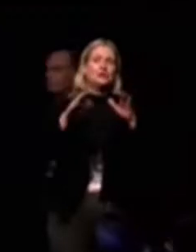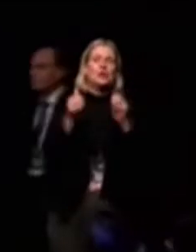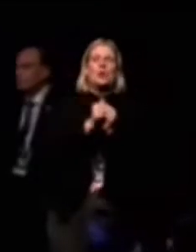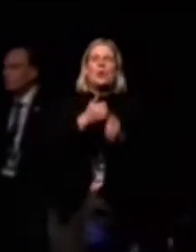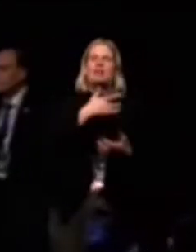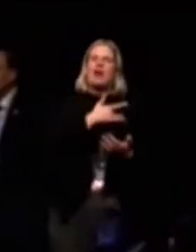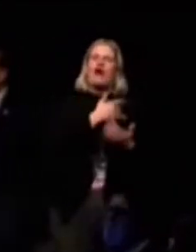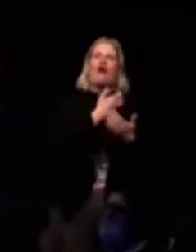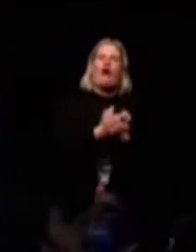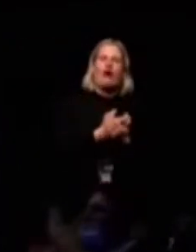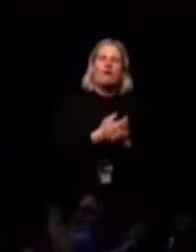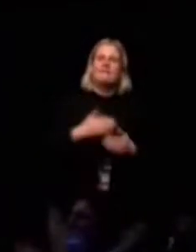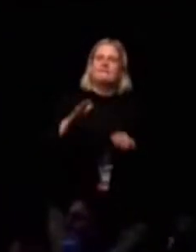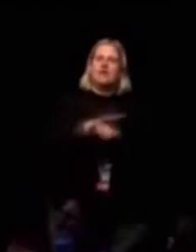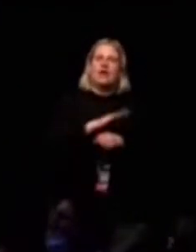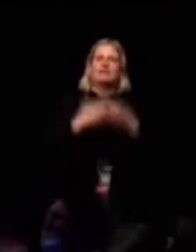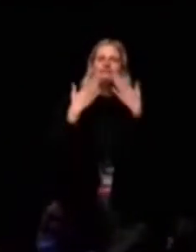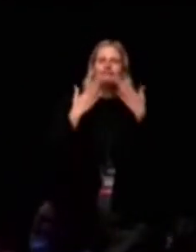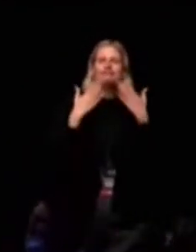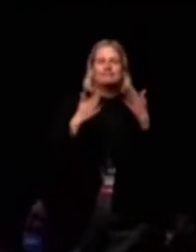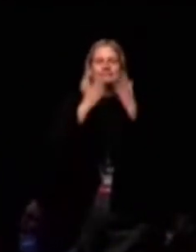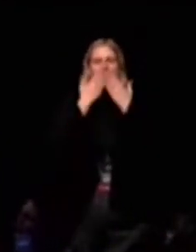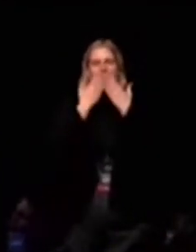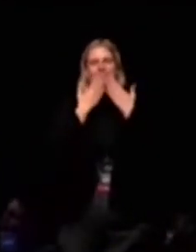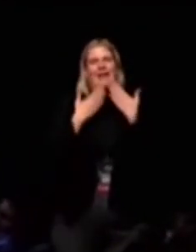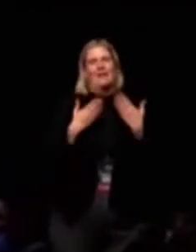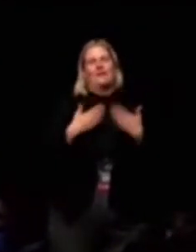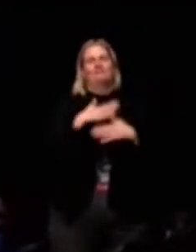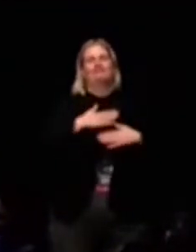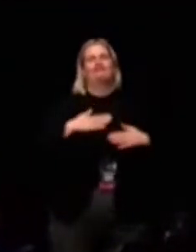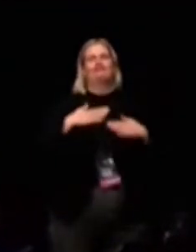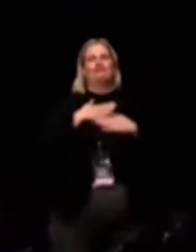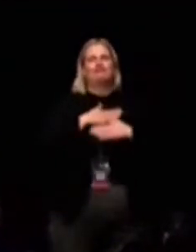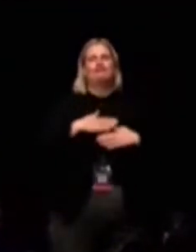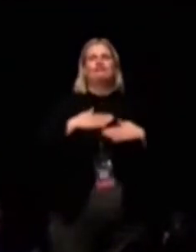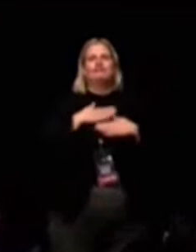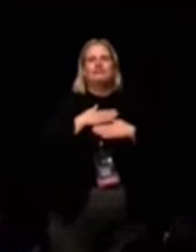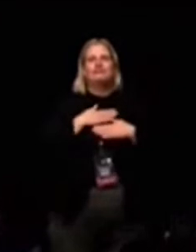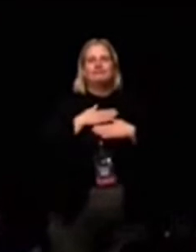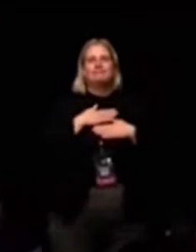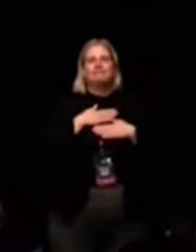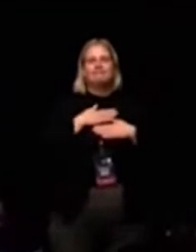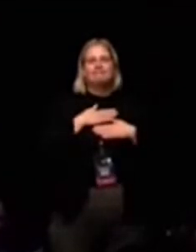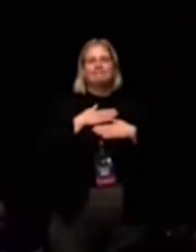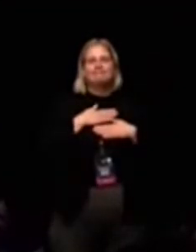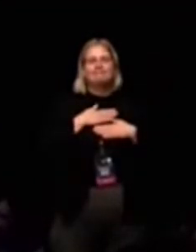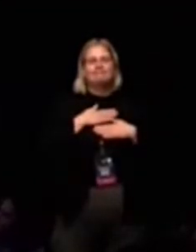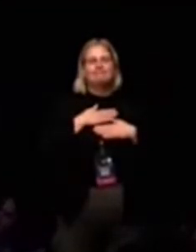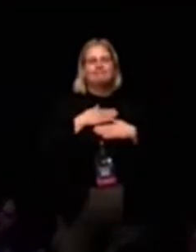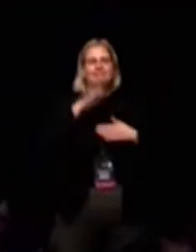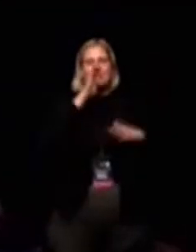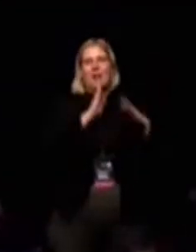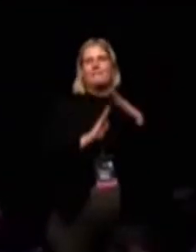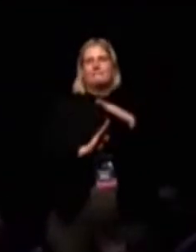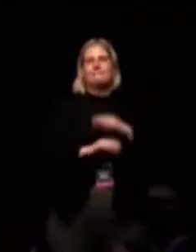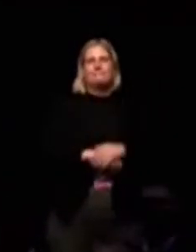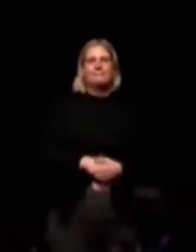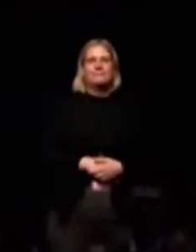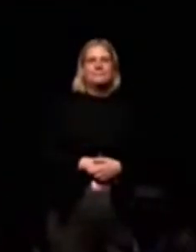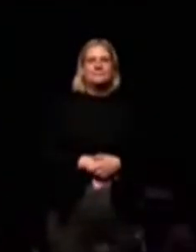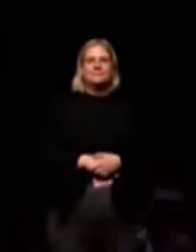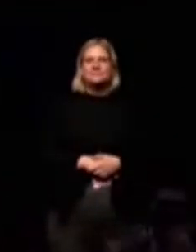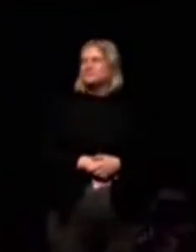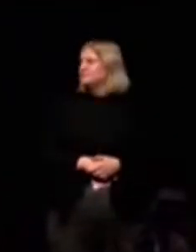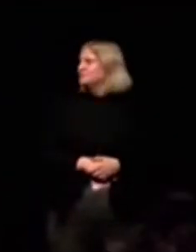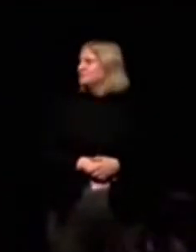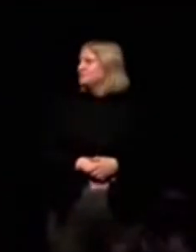full of gratitude and humility. And I will never, ever take for granted the trust you placed in me